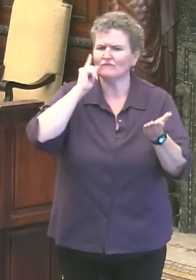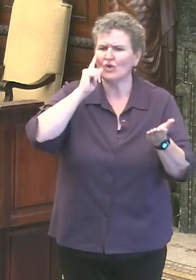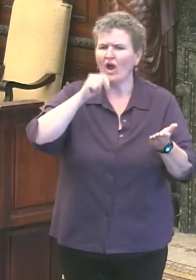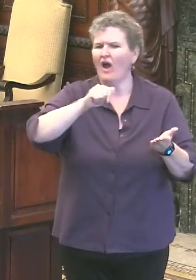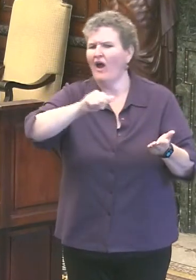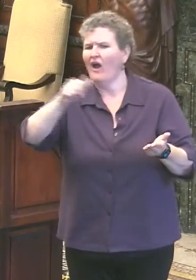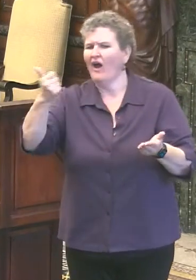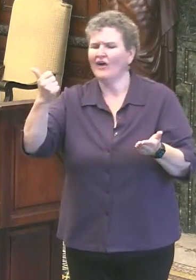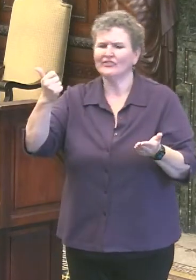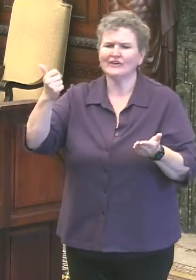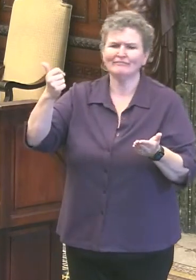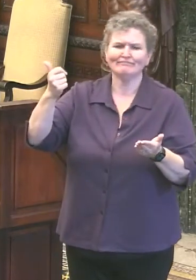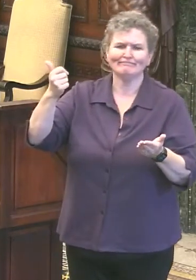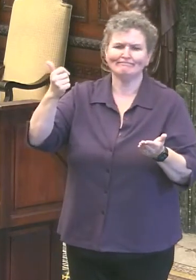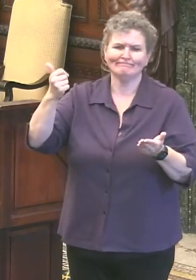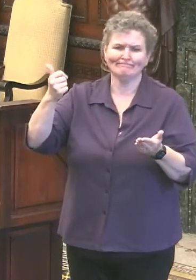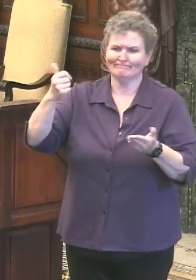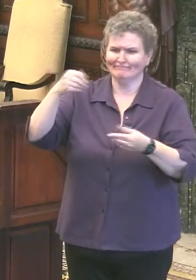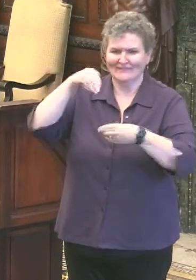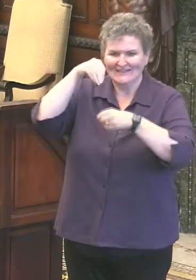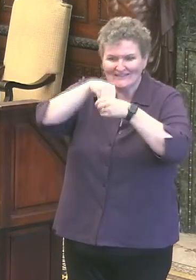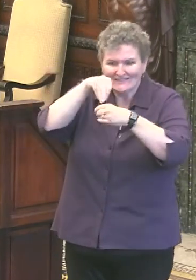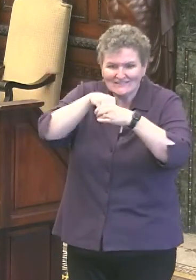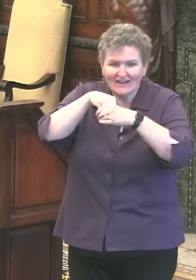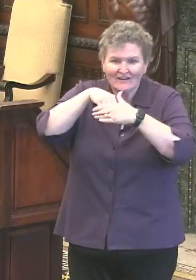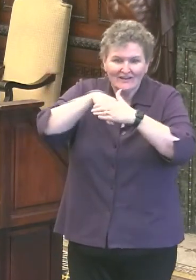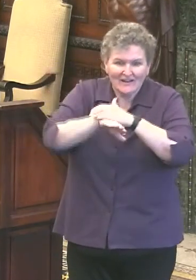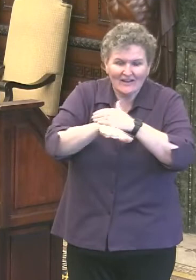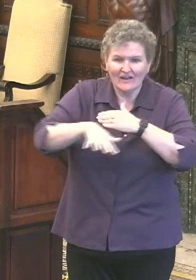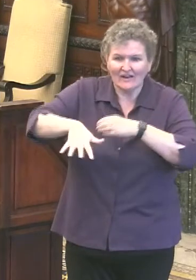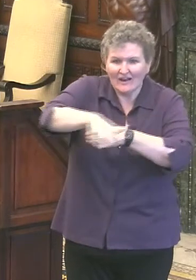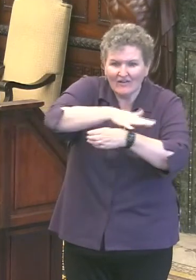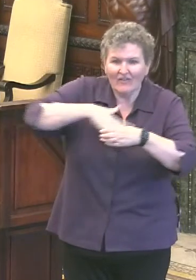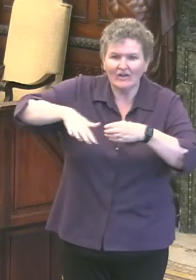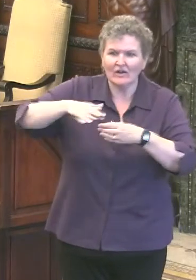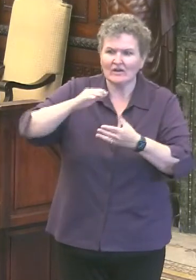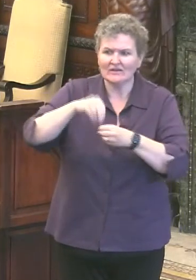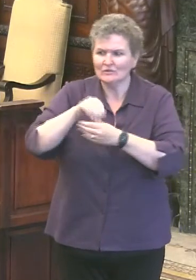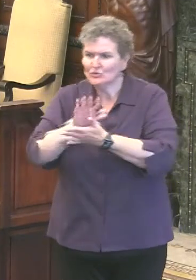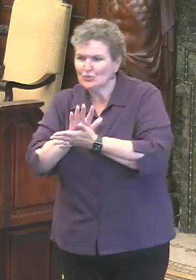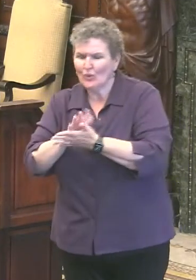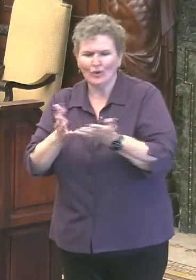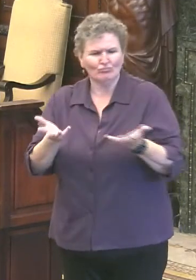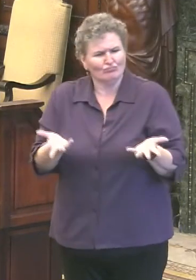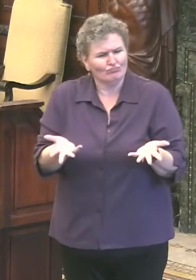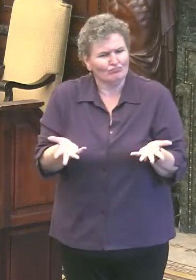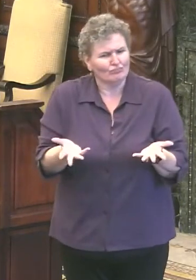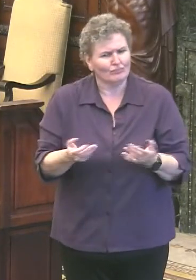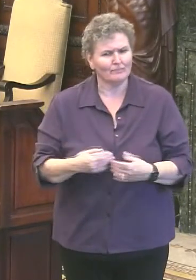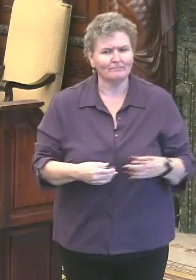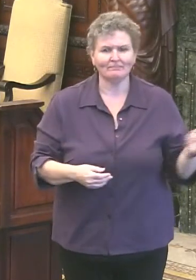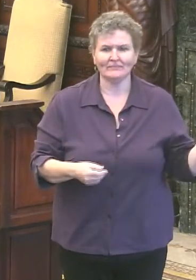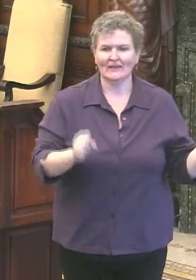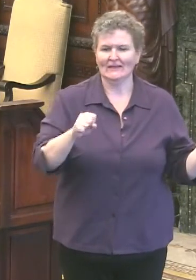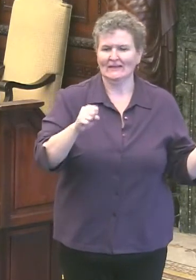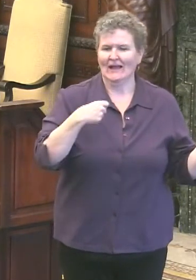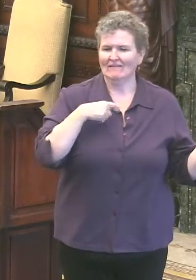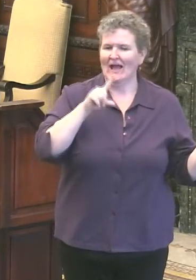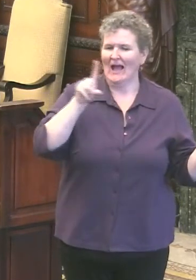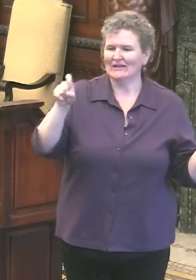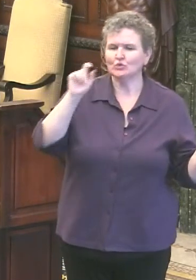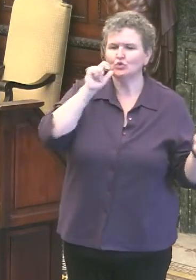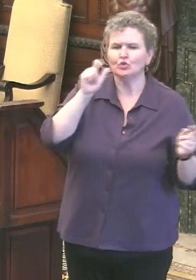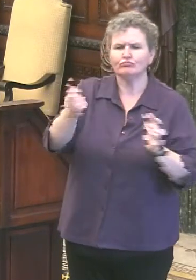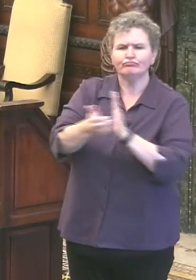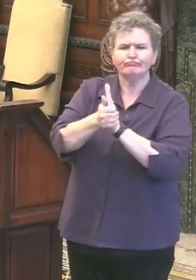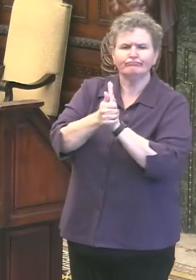but especially for indoor gatherings and school? Yeah, you know, I've asked our experts what implications that would have. First, I should